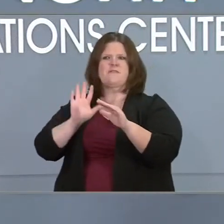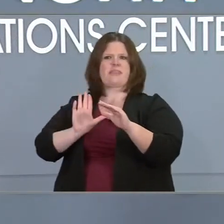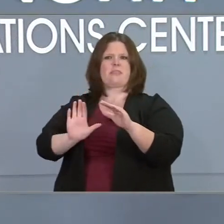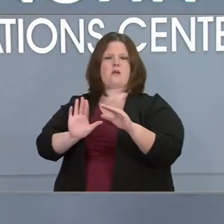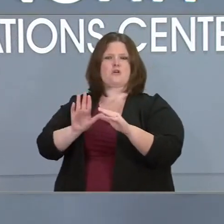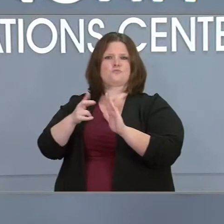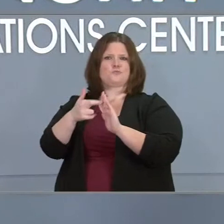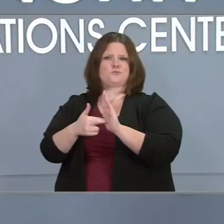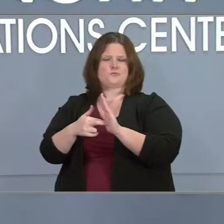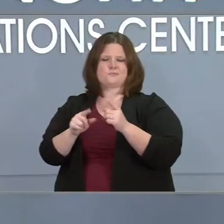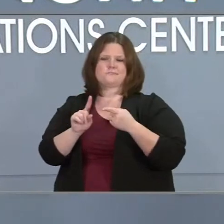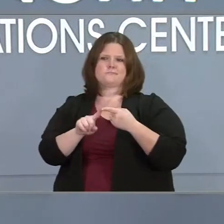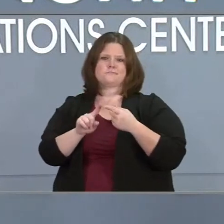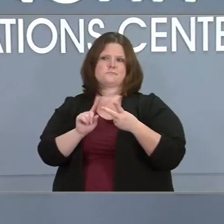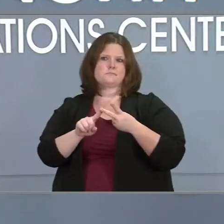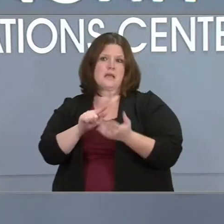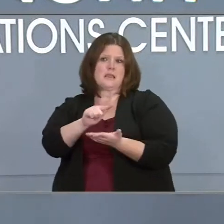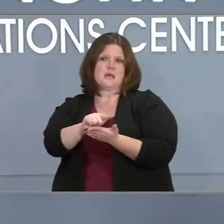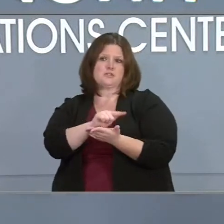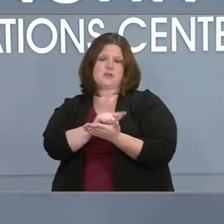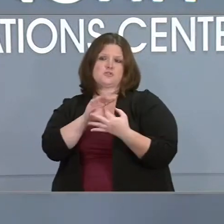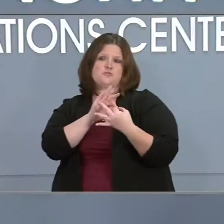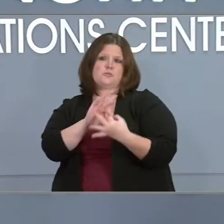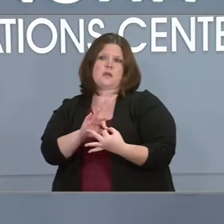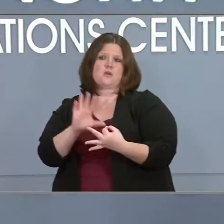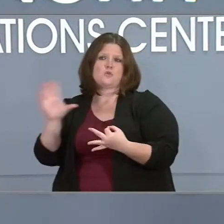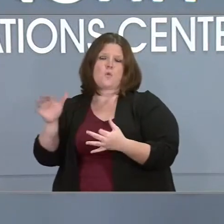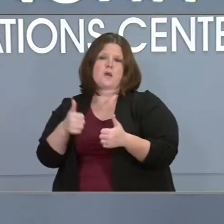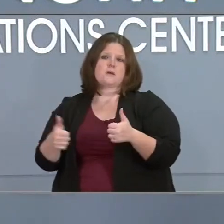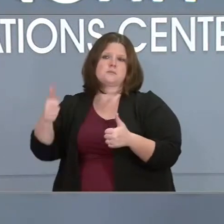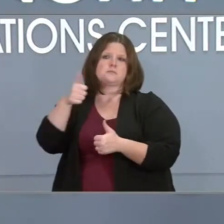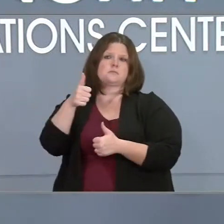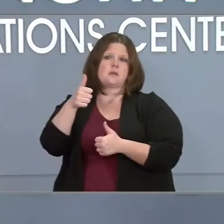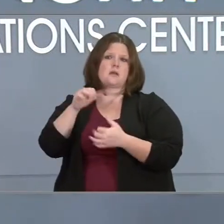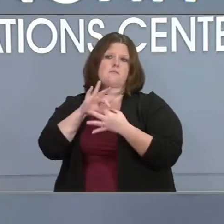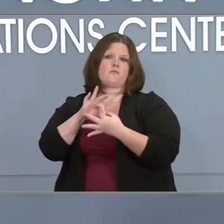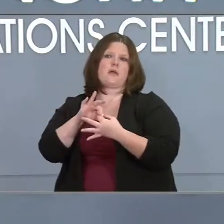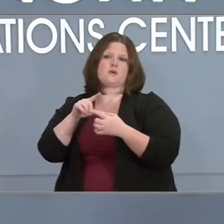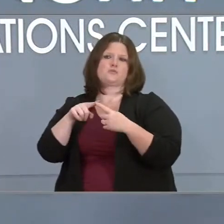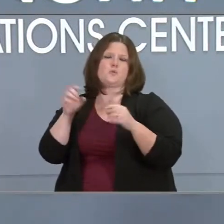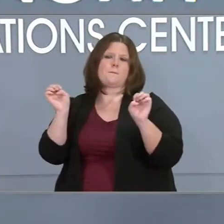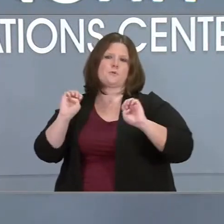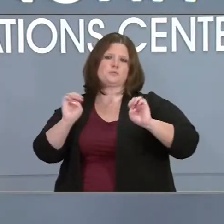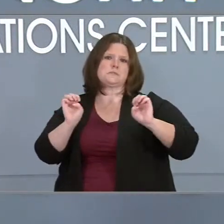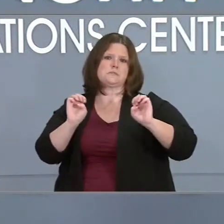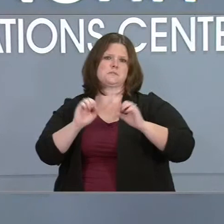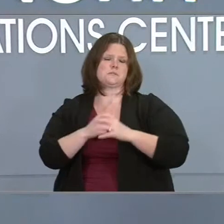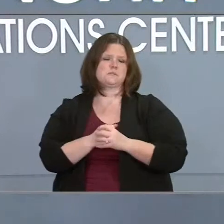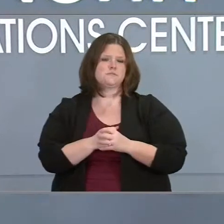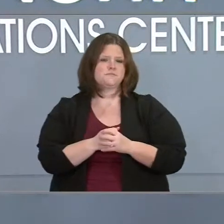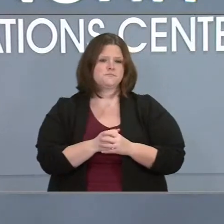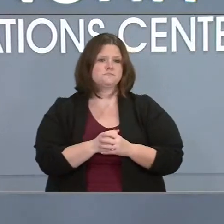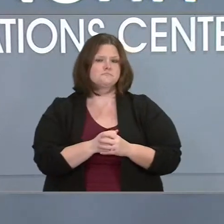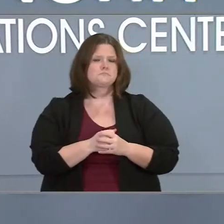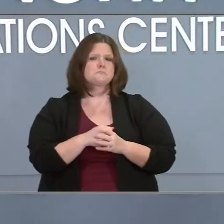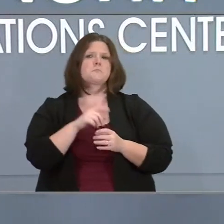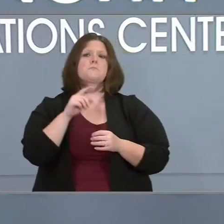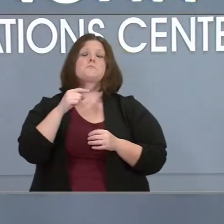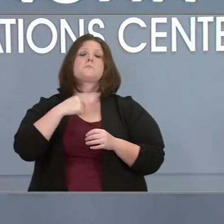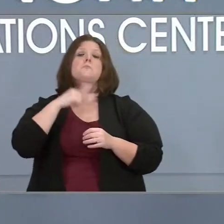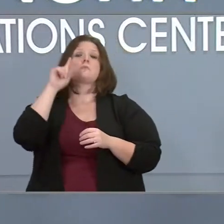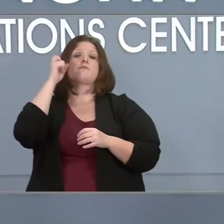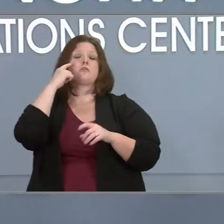And then the second, the legislation involving your executive authority during an emergency. Well, first, it's important